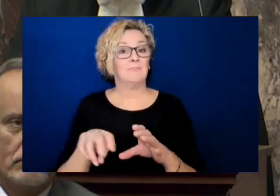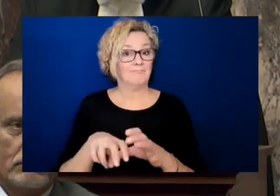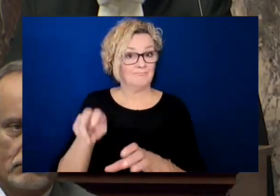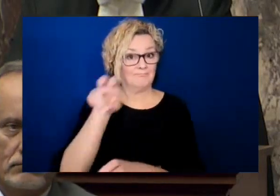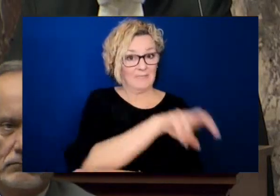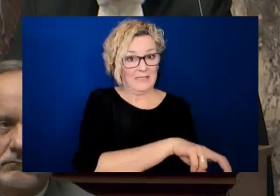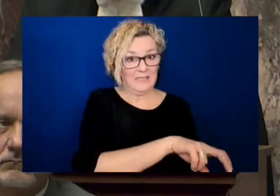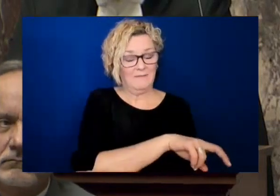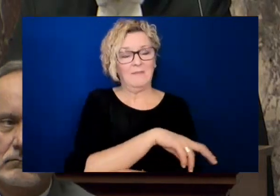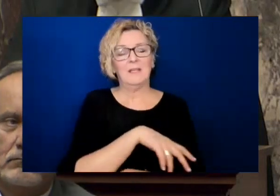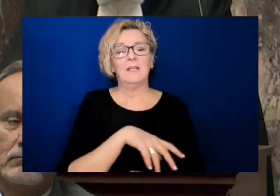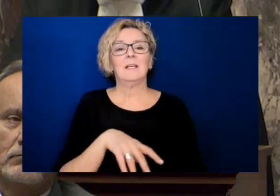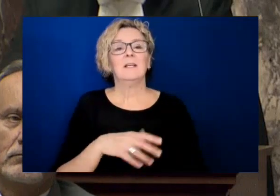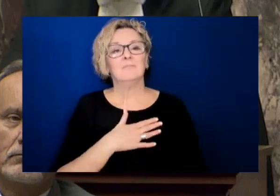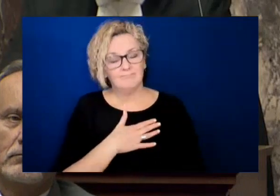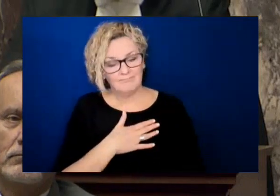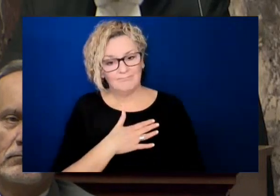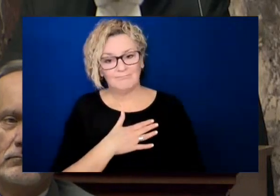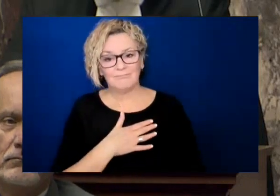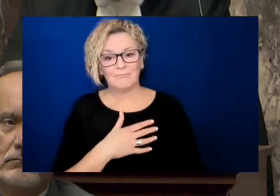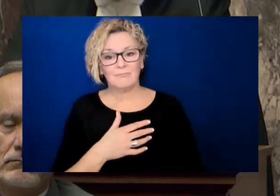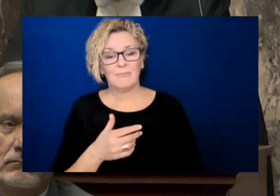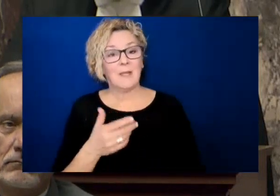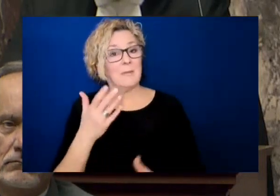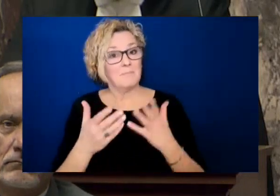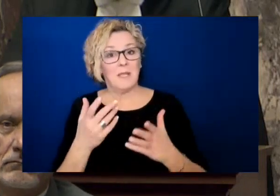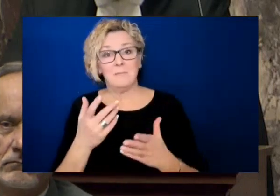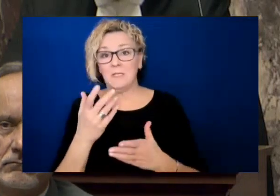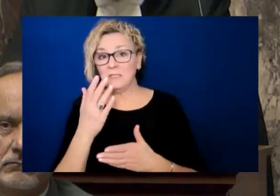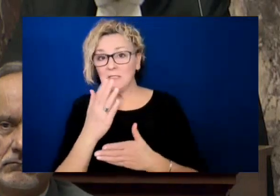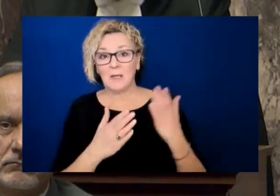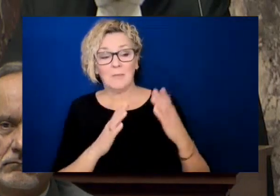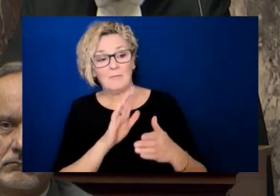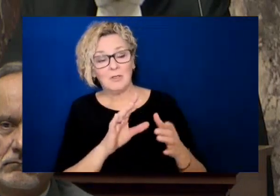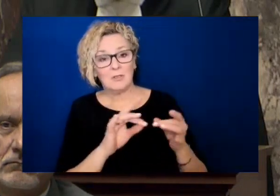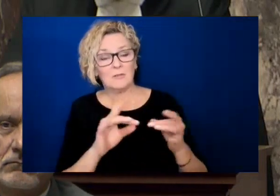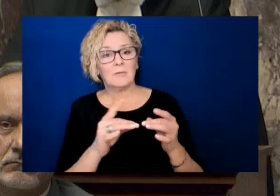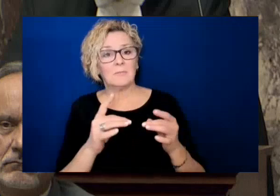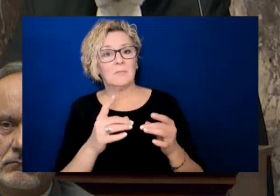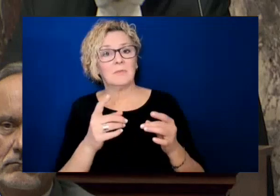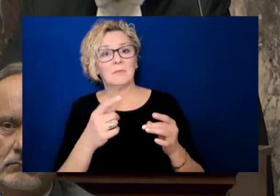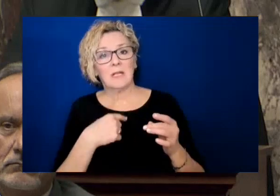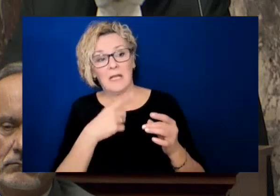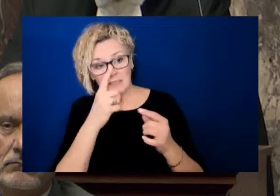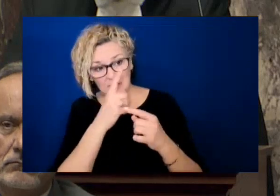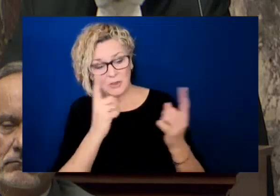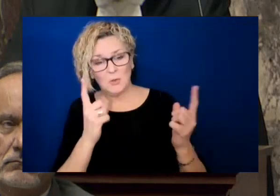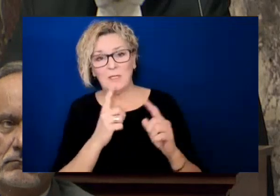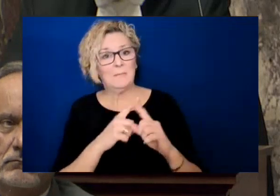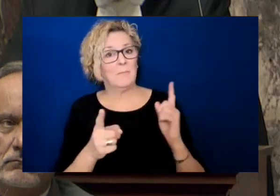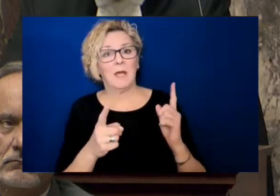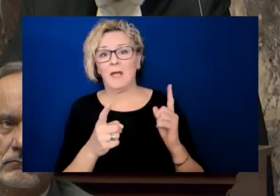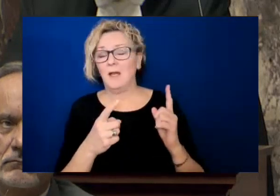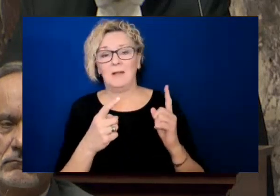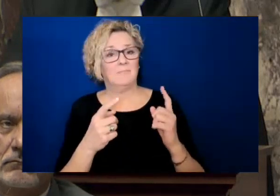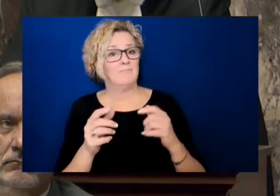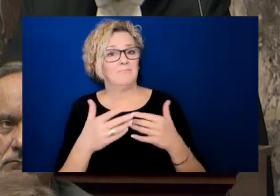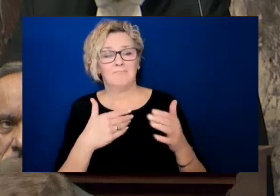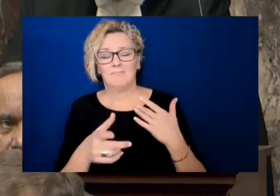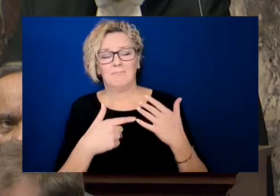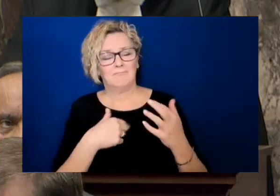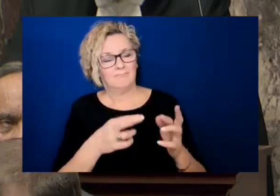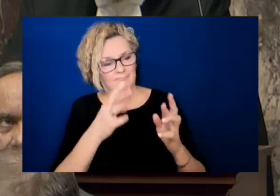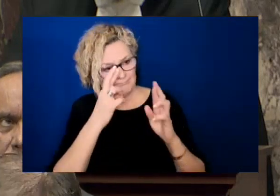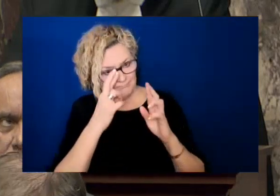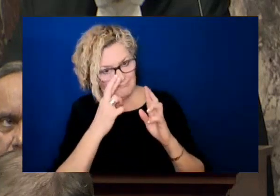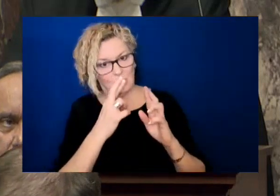with the characterization of some of the things that she said. I have deep respect for her. The member opposite raises important